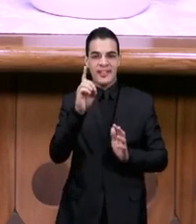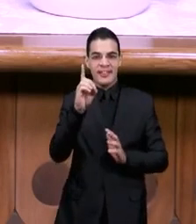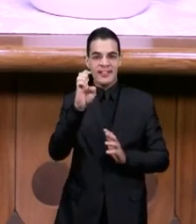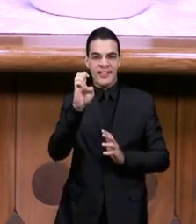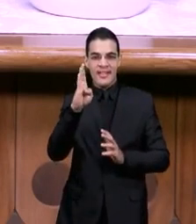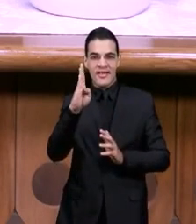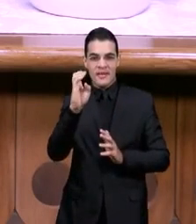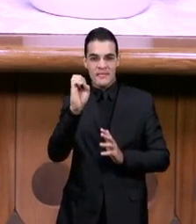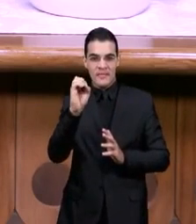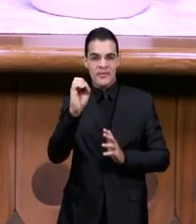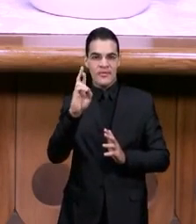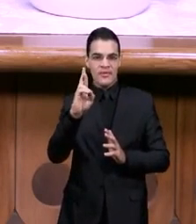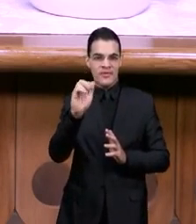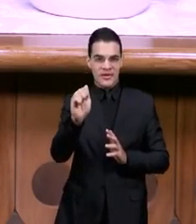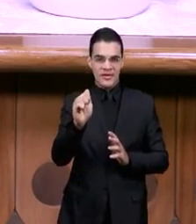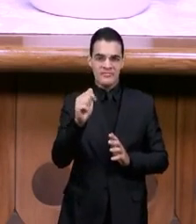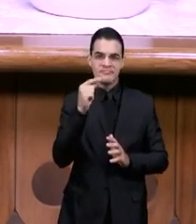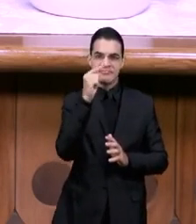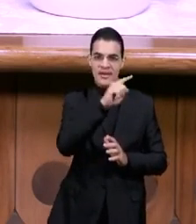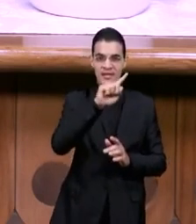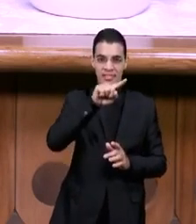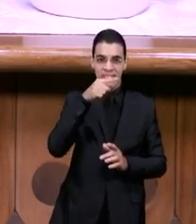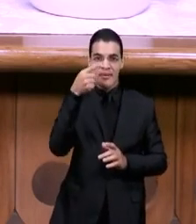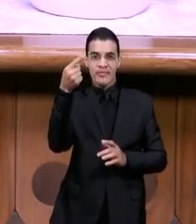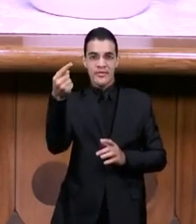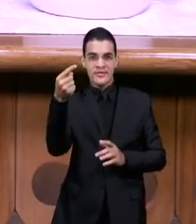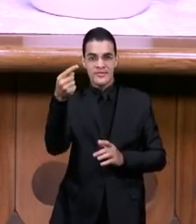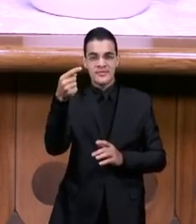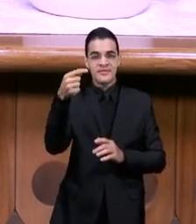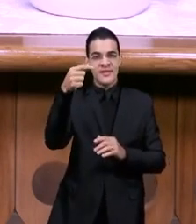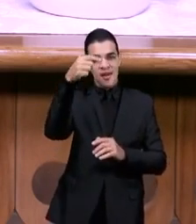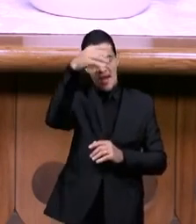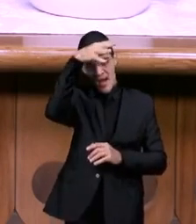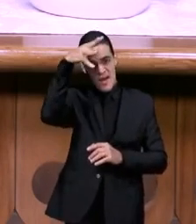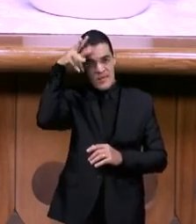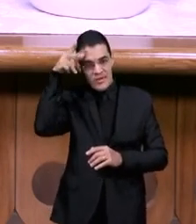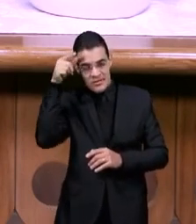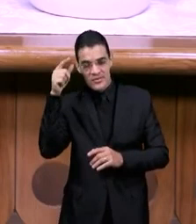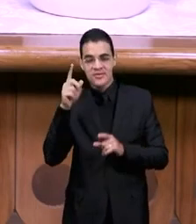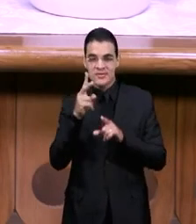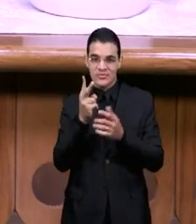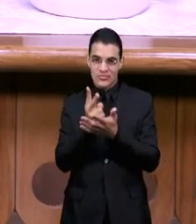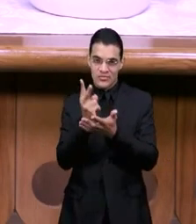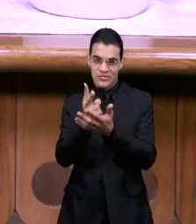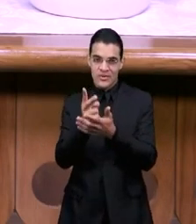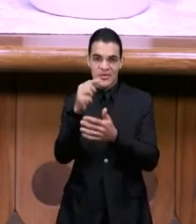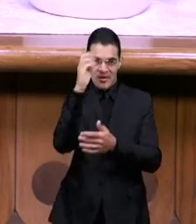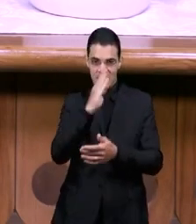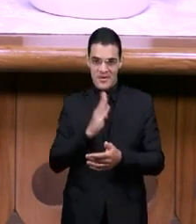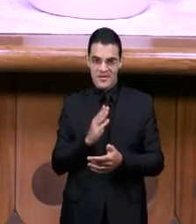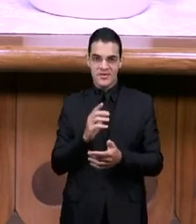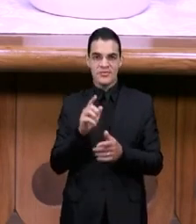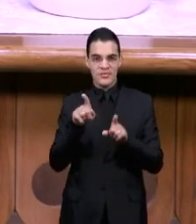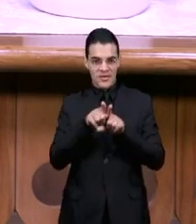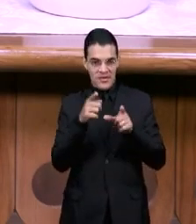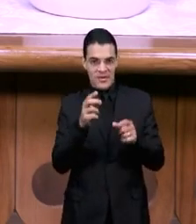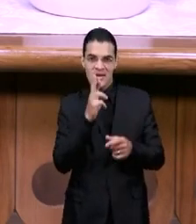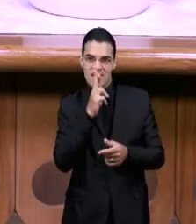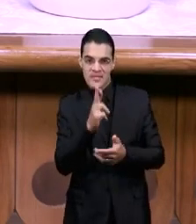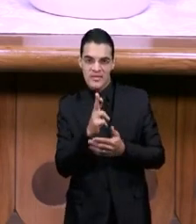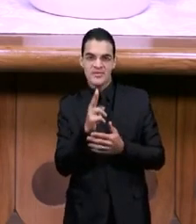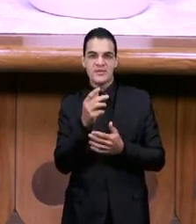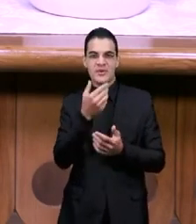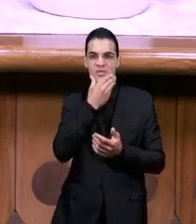Italy. Deborah will give us this answer, and then we are going to Amazon in Brazil,